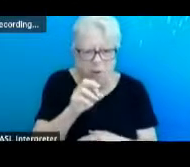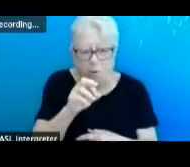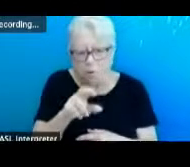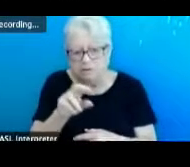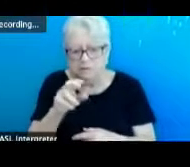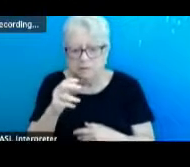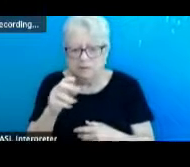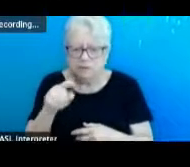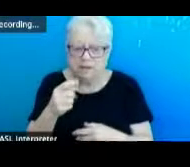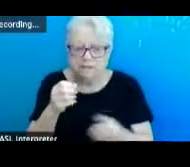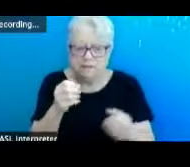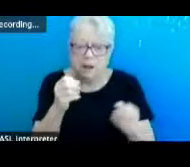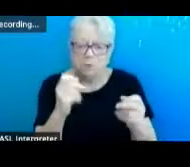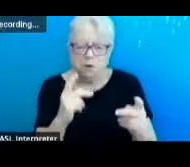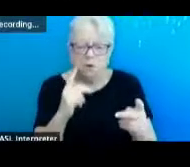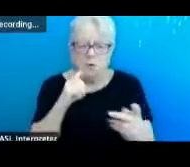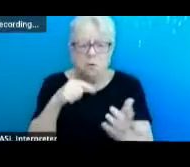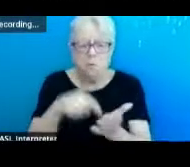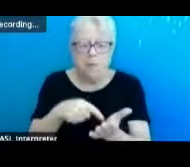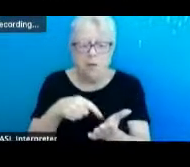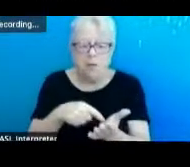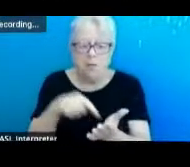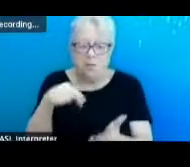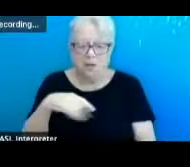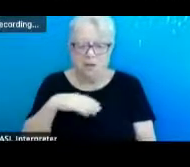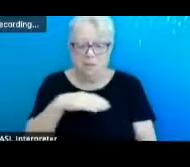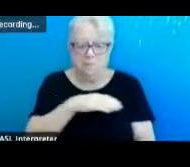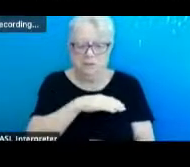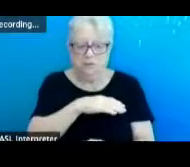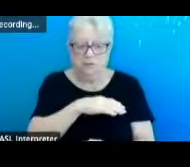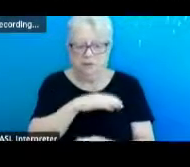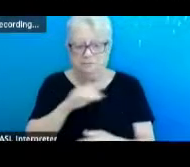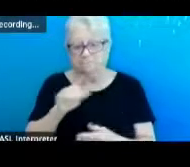to build a commission doubly?